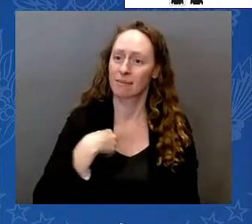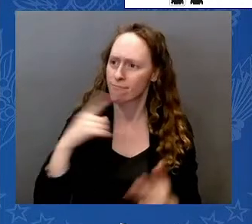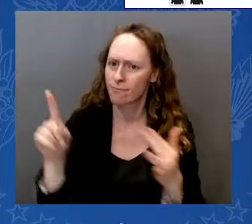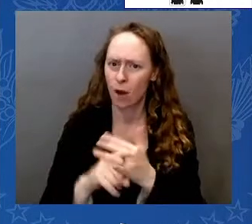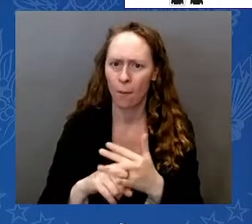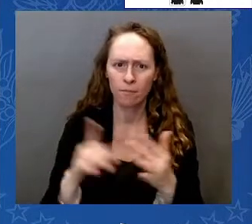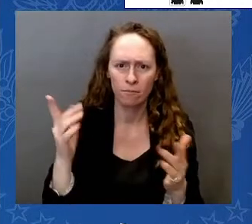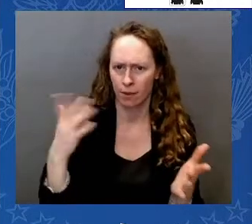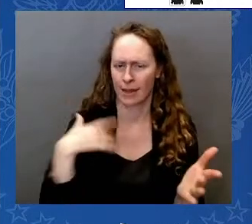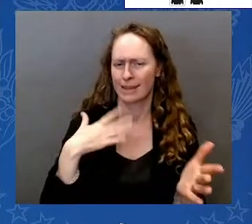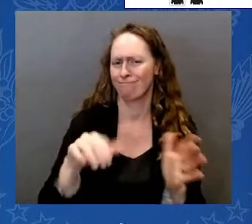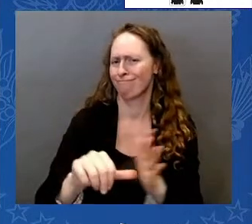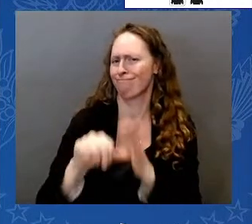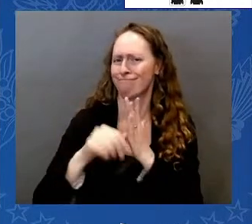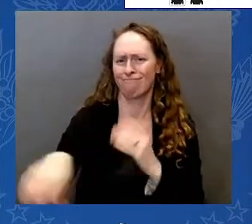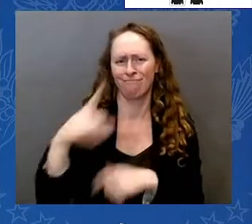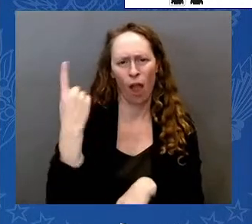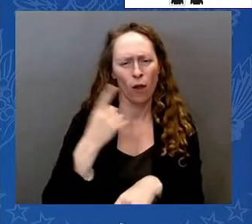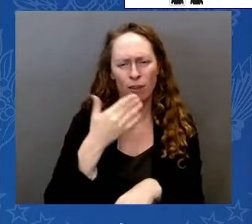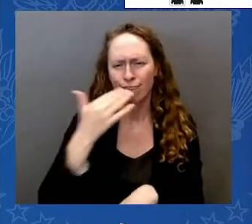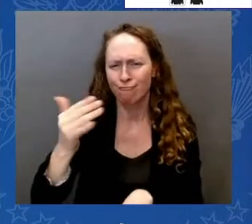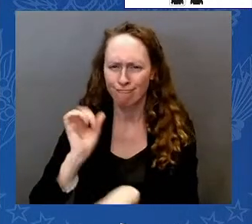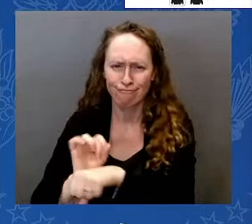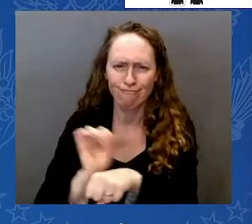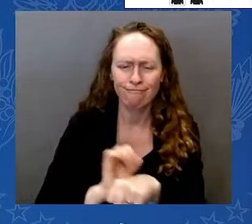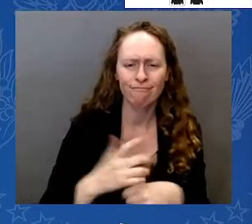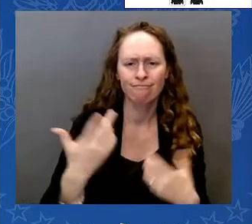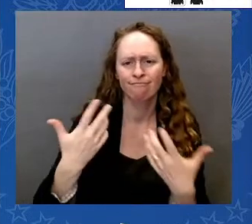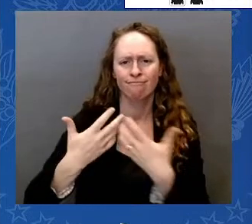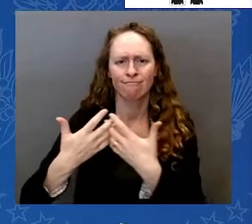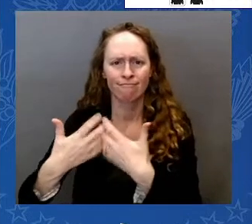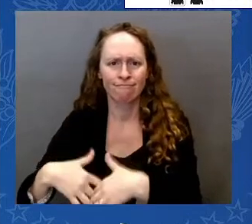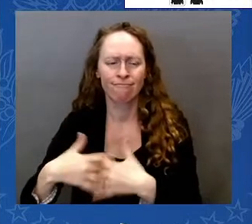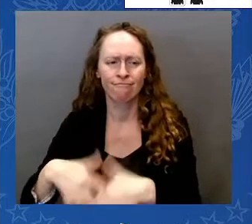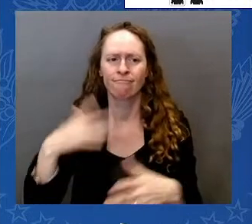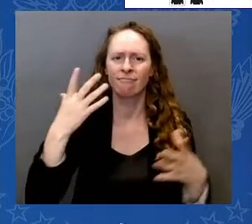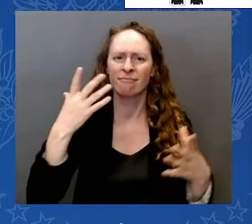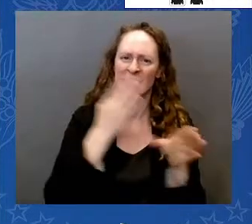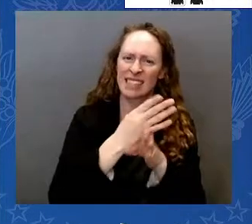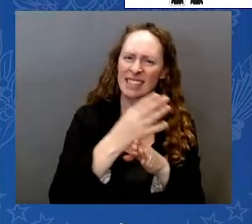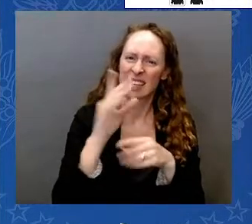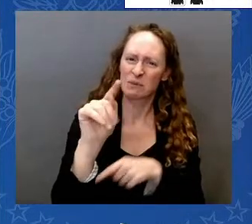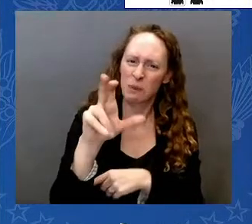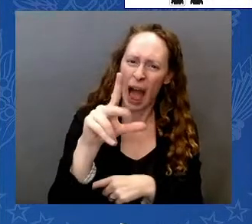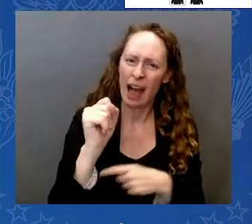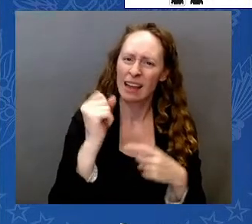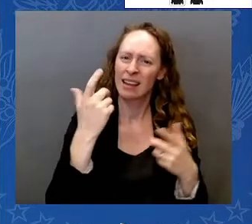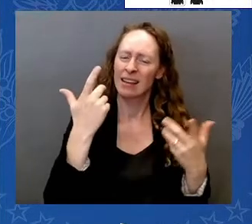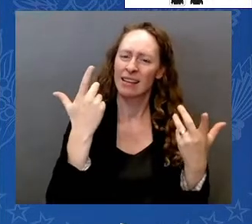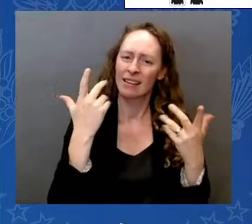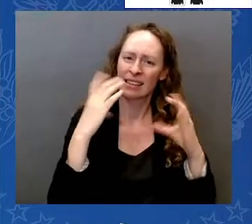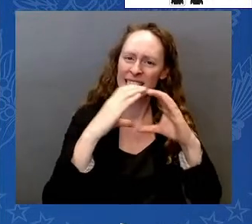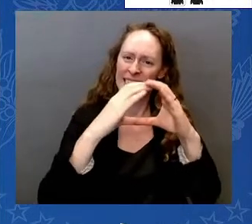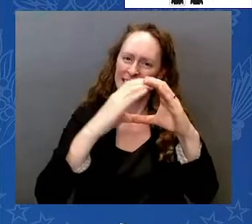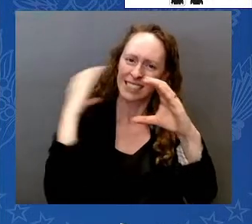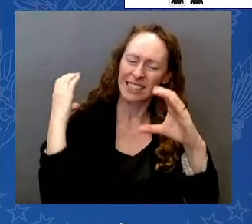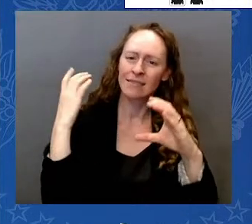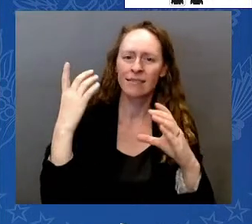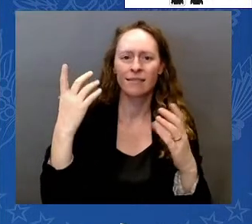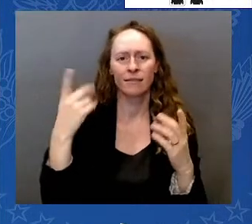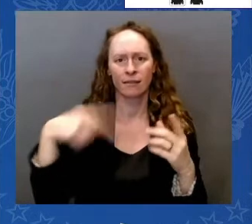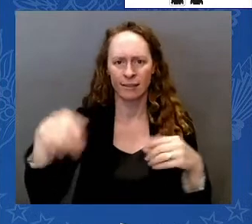buses, and parts of electric vehicles of the future. And like the United Steelworkers at the cement plant here in Hagerstown,